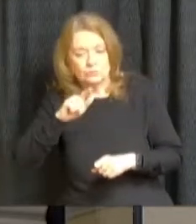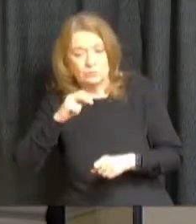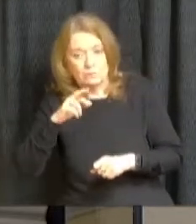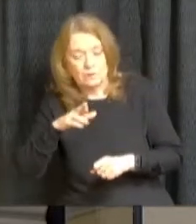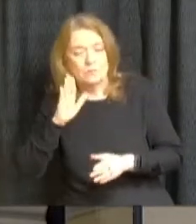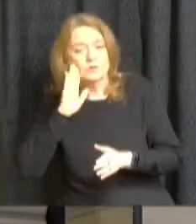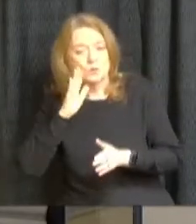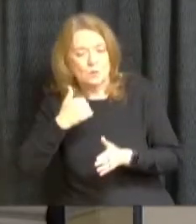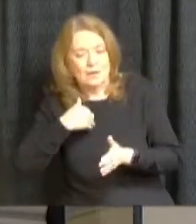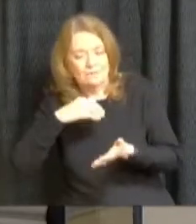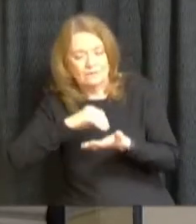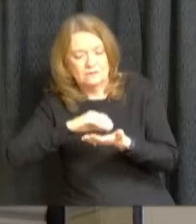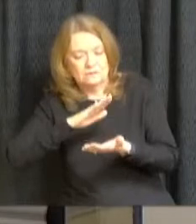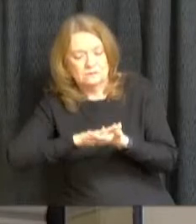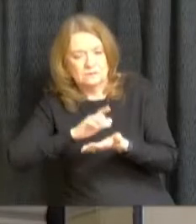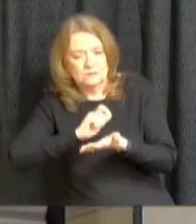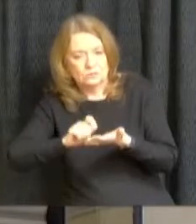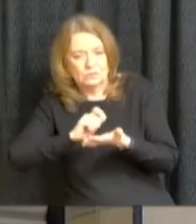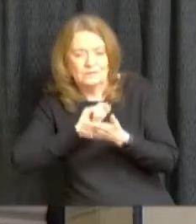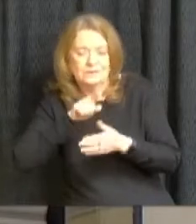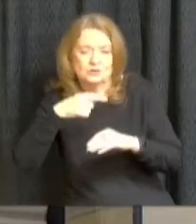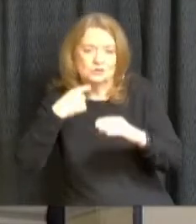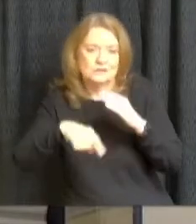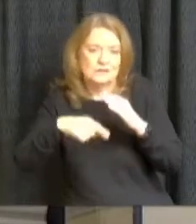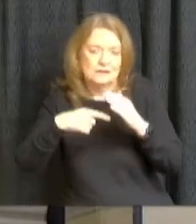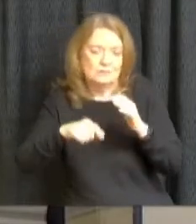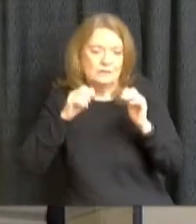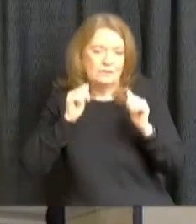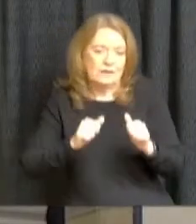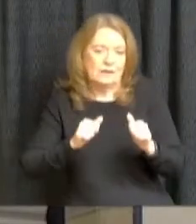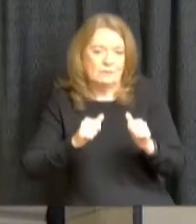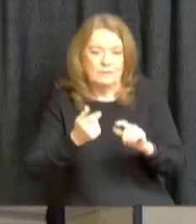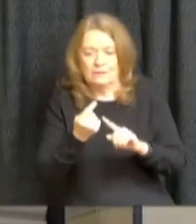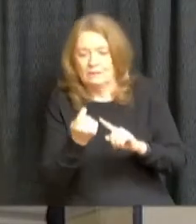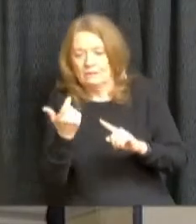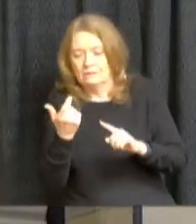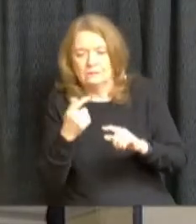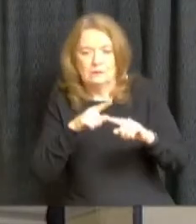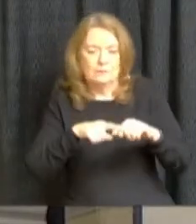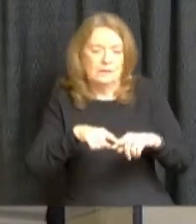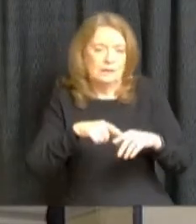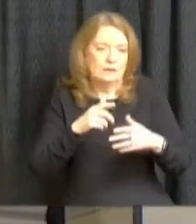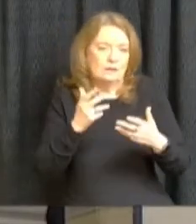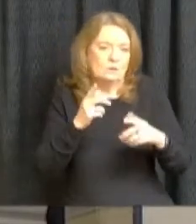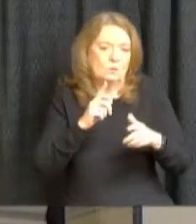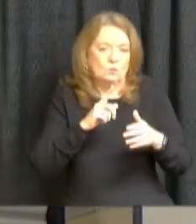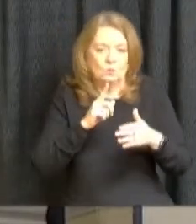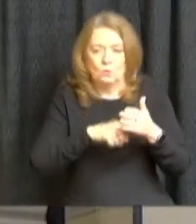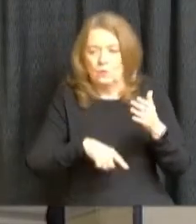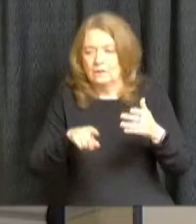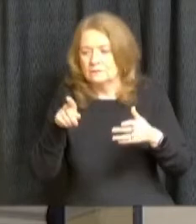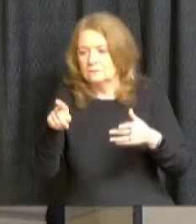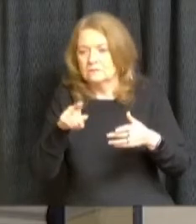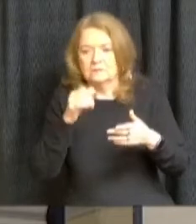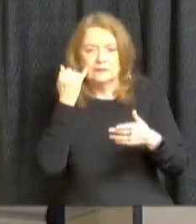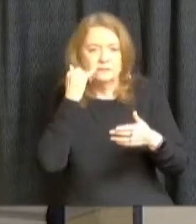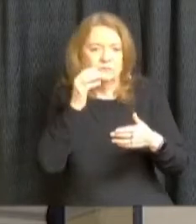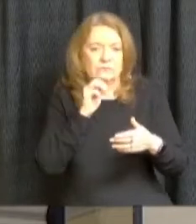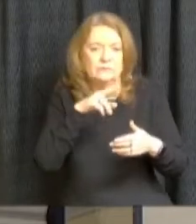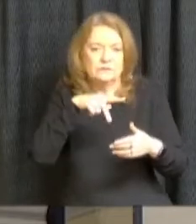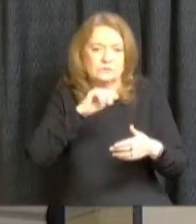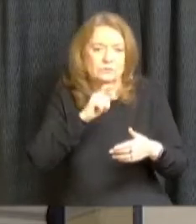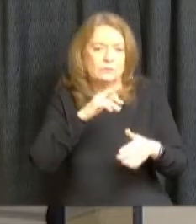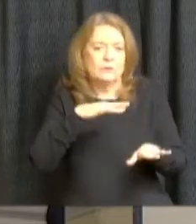in writing and not just an email that can be taken away depending on when Mr. Palmer leaves without